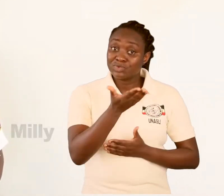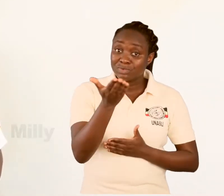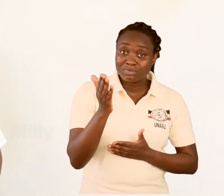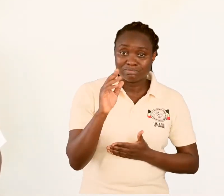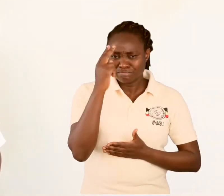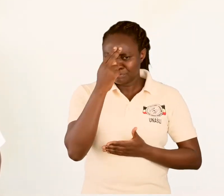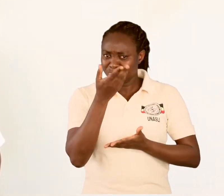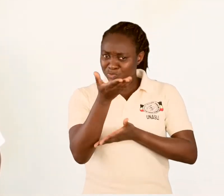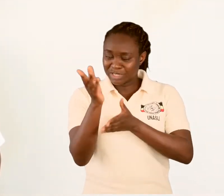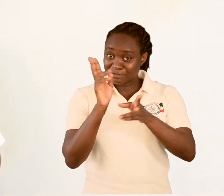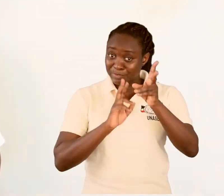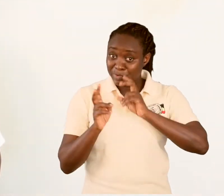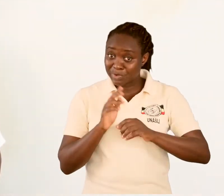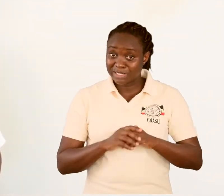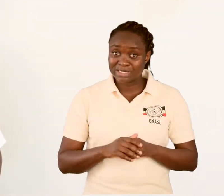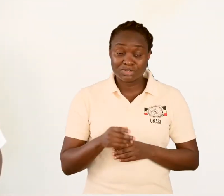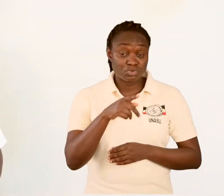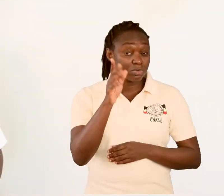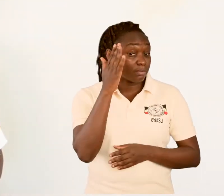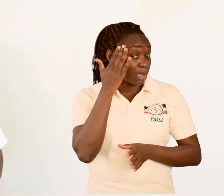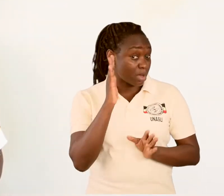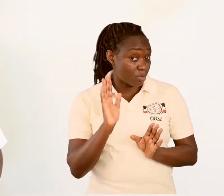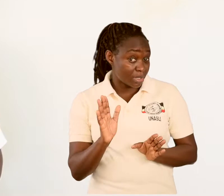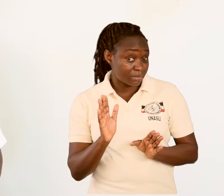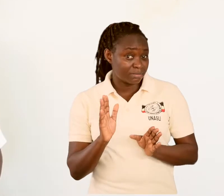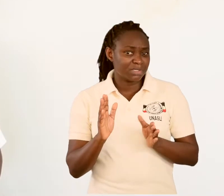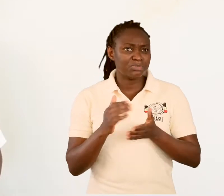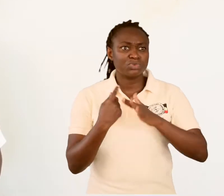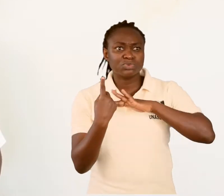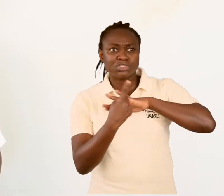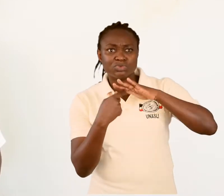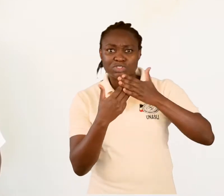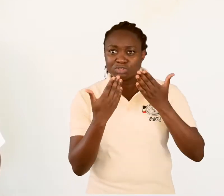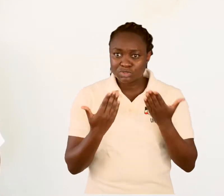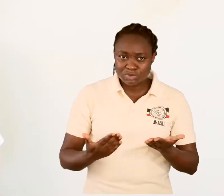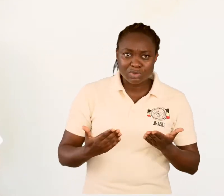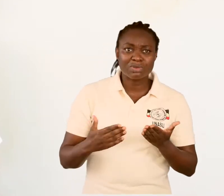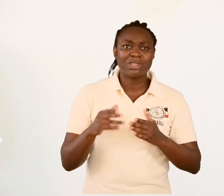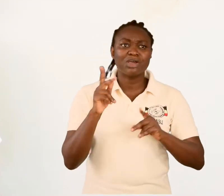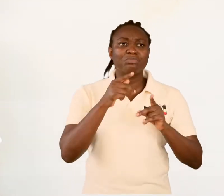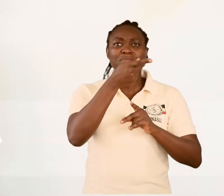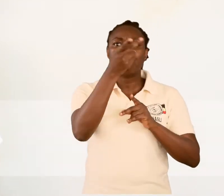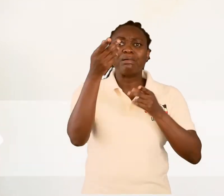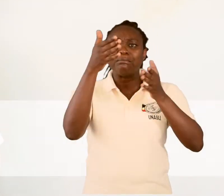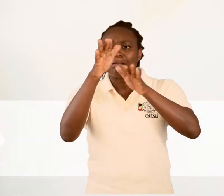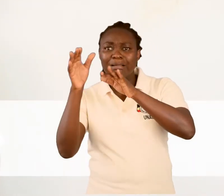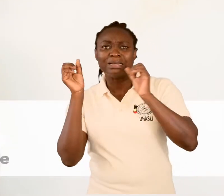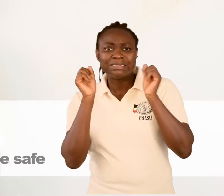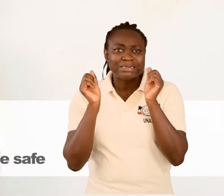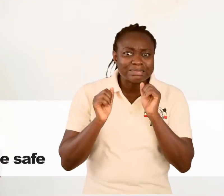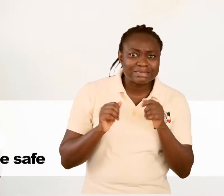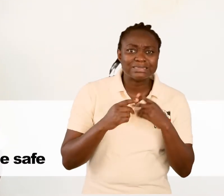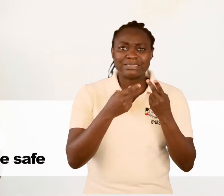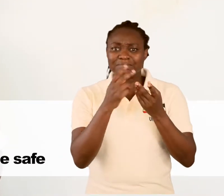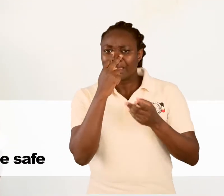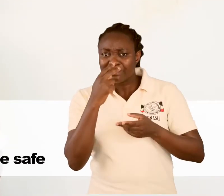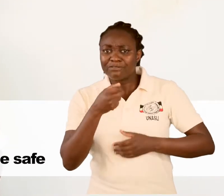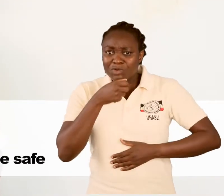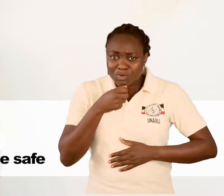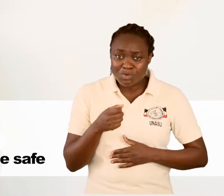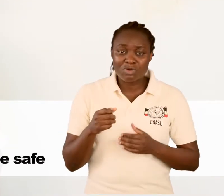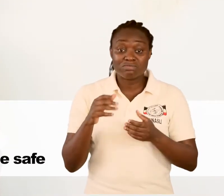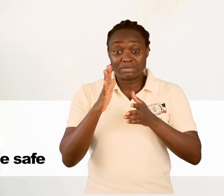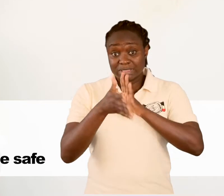listener, you must be aware that because of the coronavirus pandemic, we will be having our English lesson from